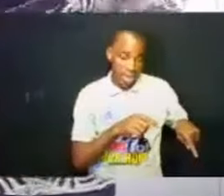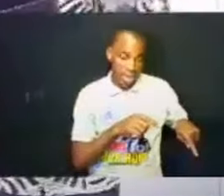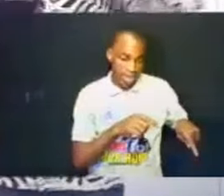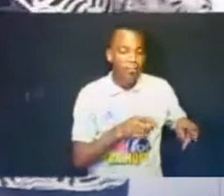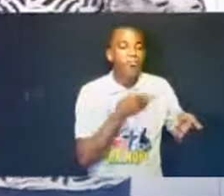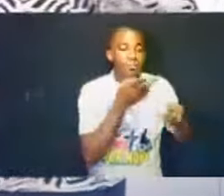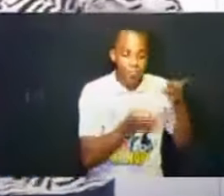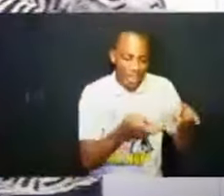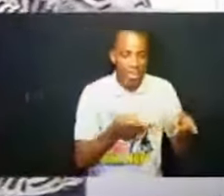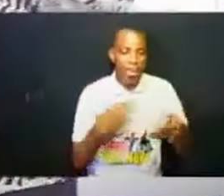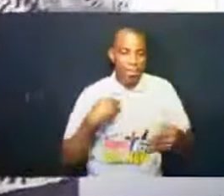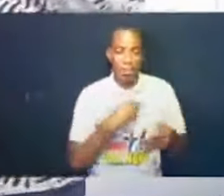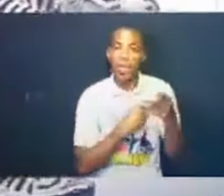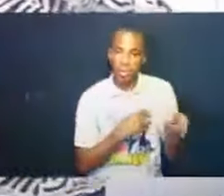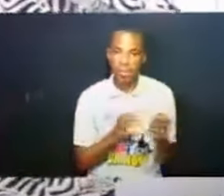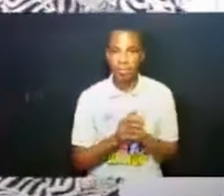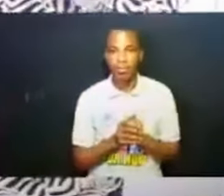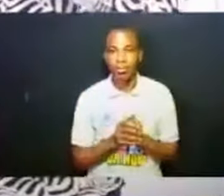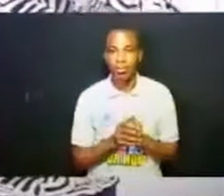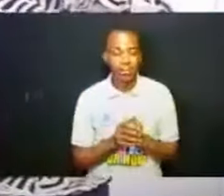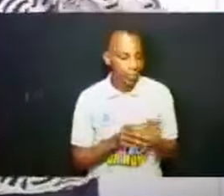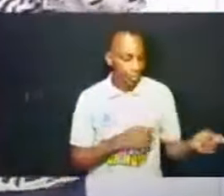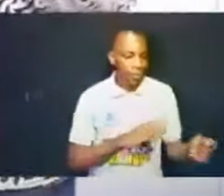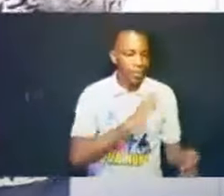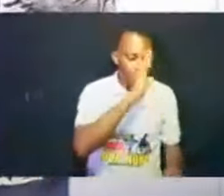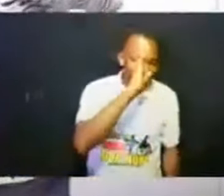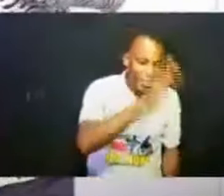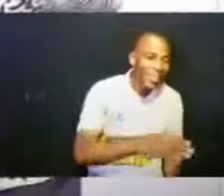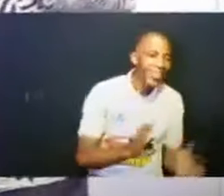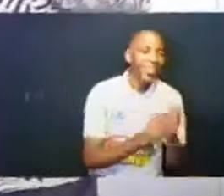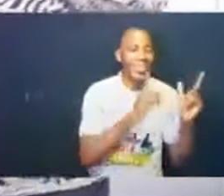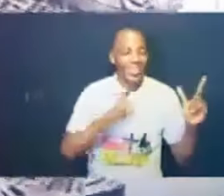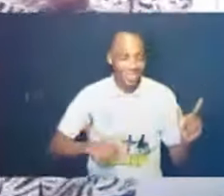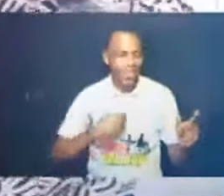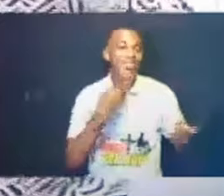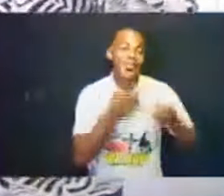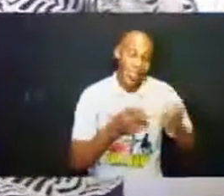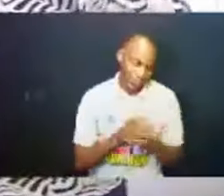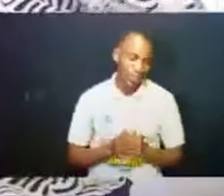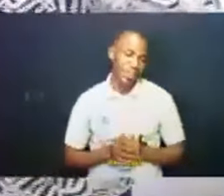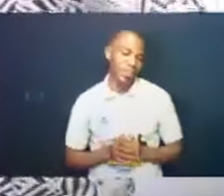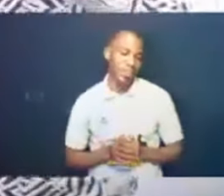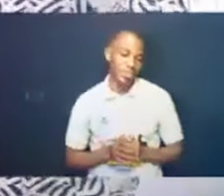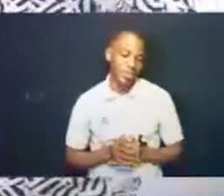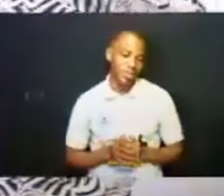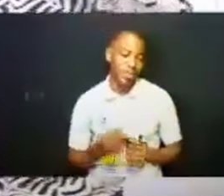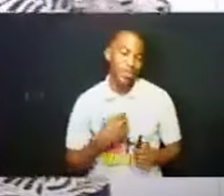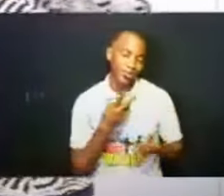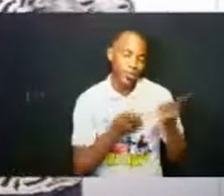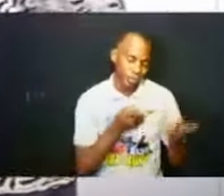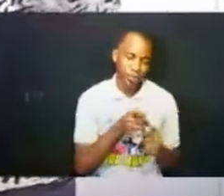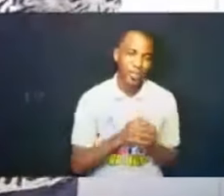He goes there and says, "Oh, praise the Lord, I came to visit you." Do one more, say, "Praise Him, I just saw hallelujah." Oh, maybe